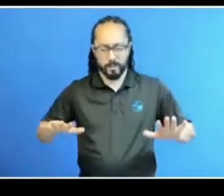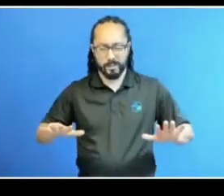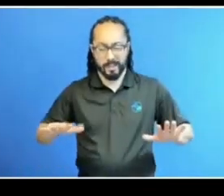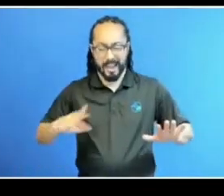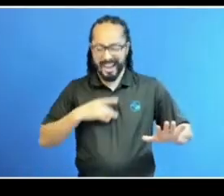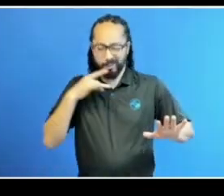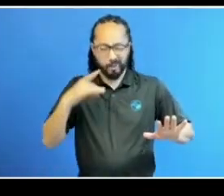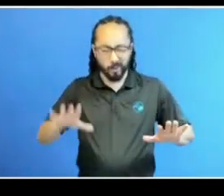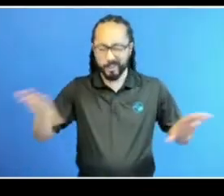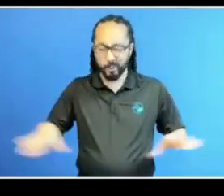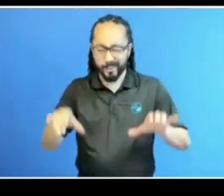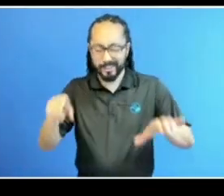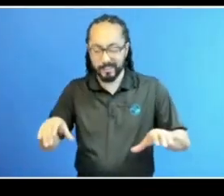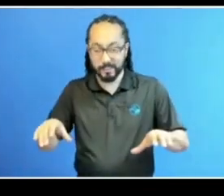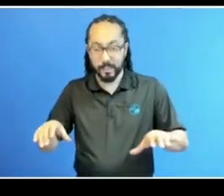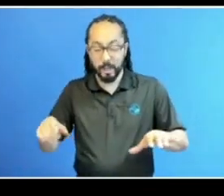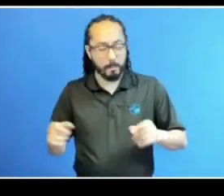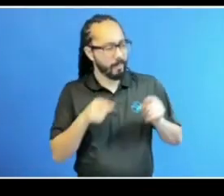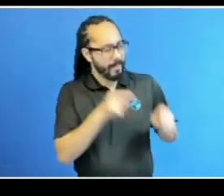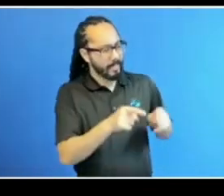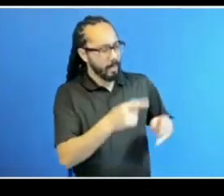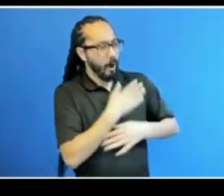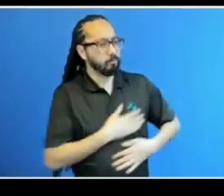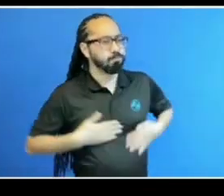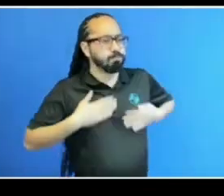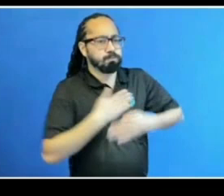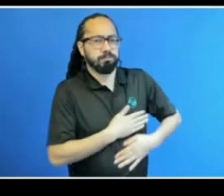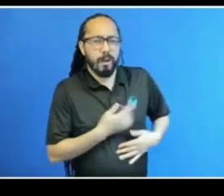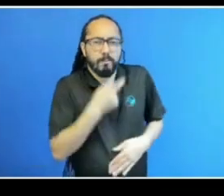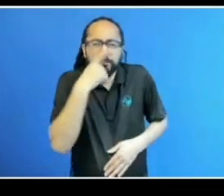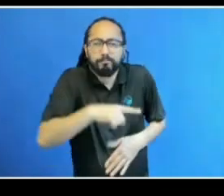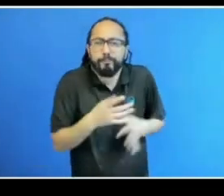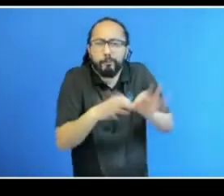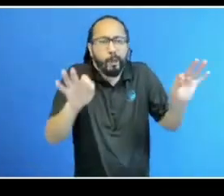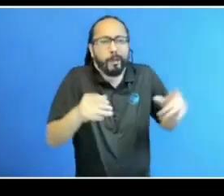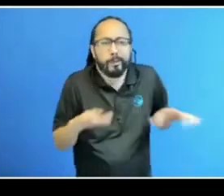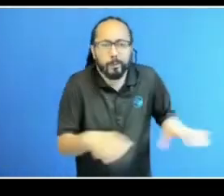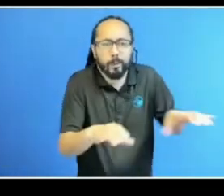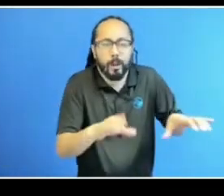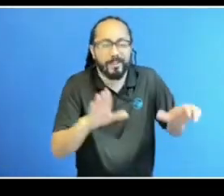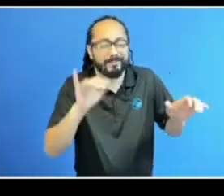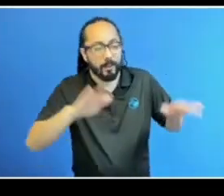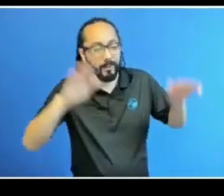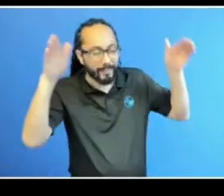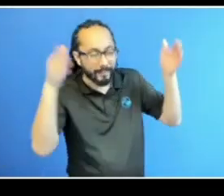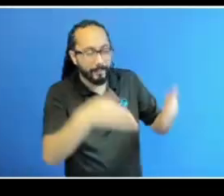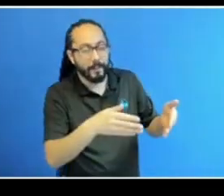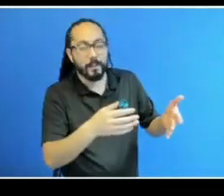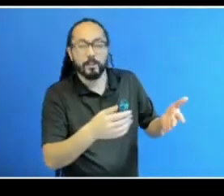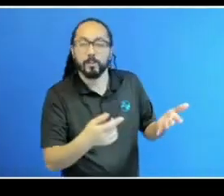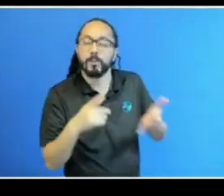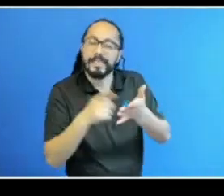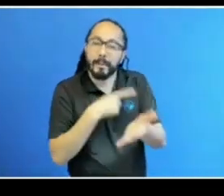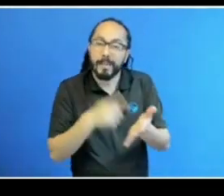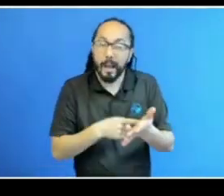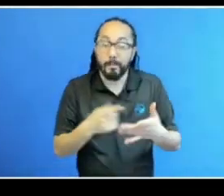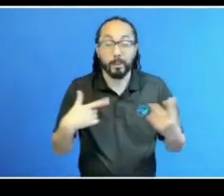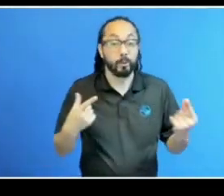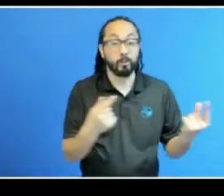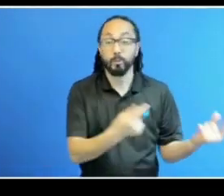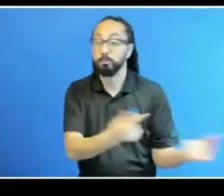I would do this for free, so maybe this is where I should be going to. So I really think, like, less is more in a way. And when you